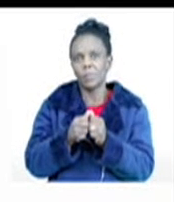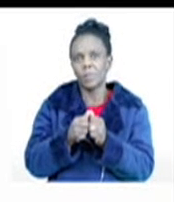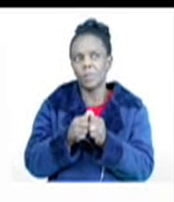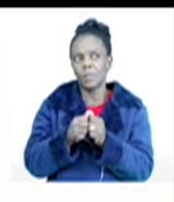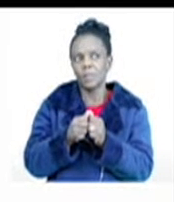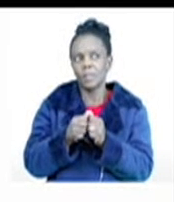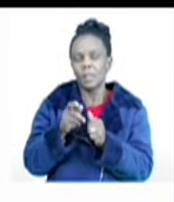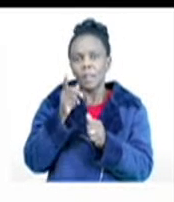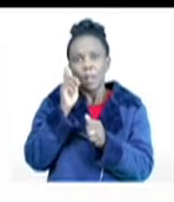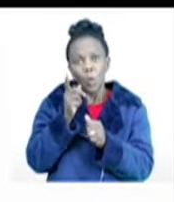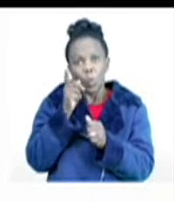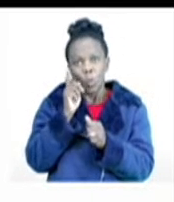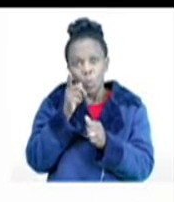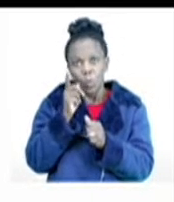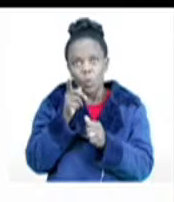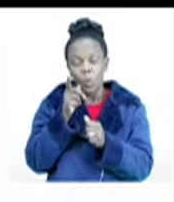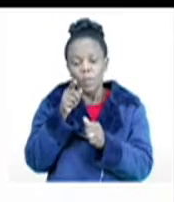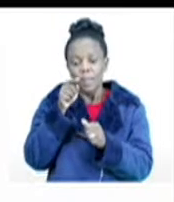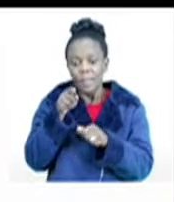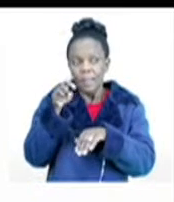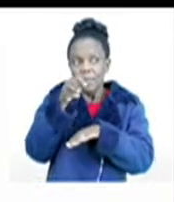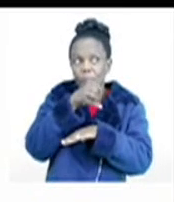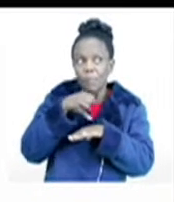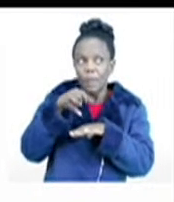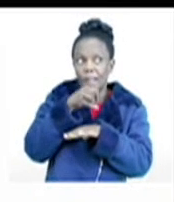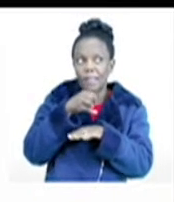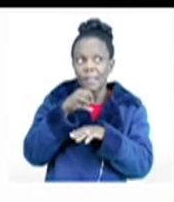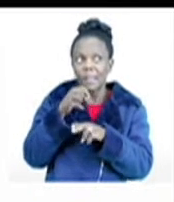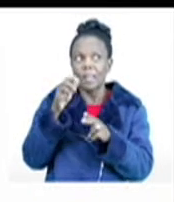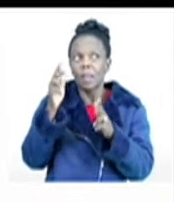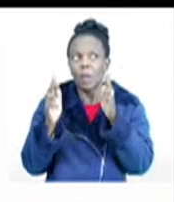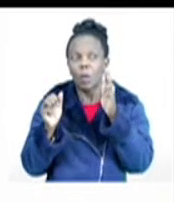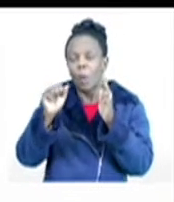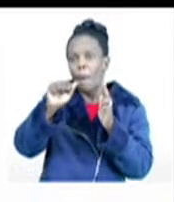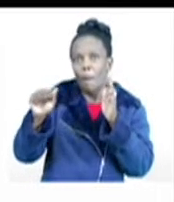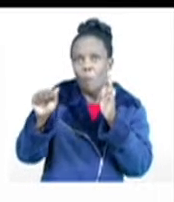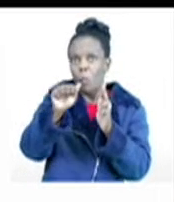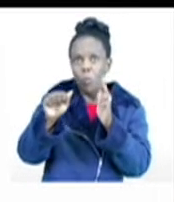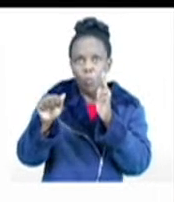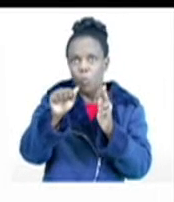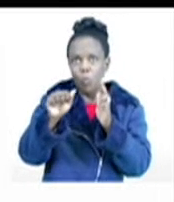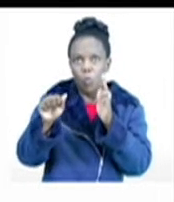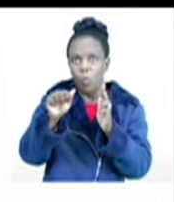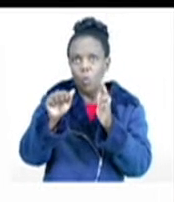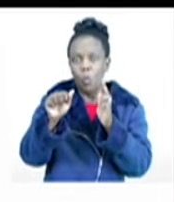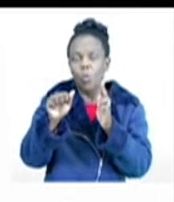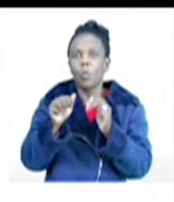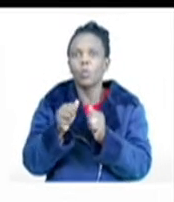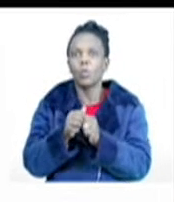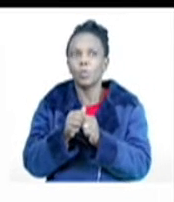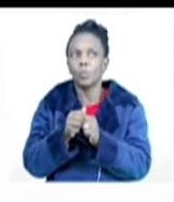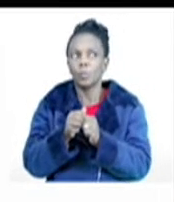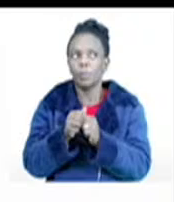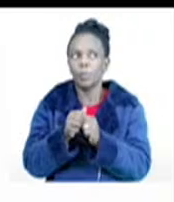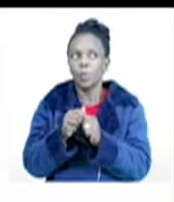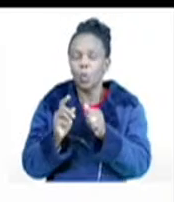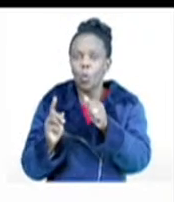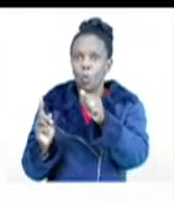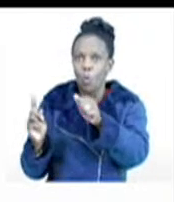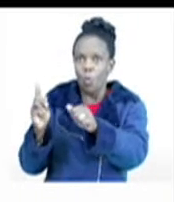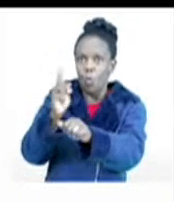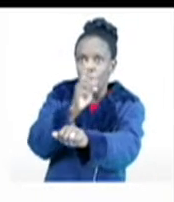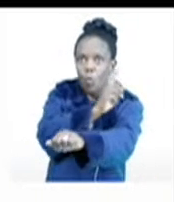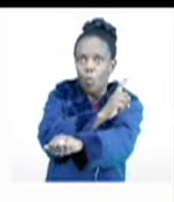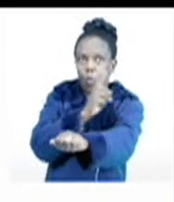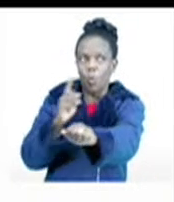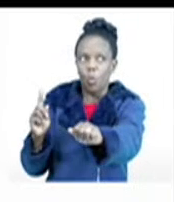place with a lot of people, so they must look out for anyone who is trying to cross the road. The pedestrian sign can